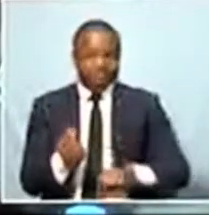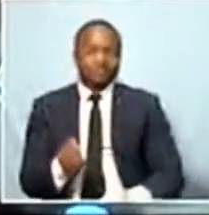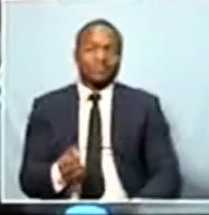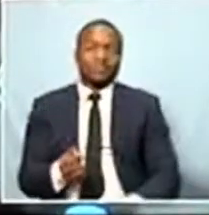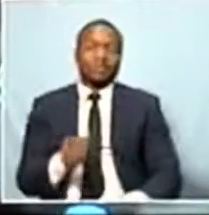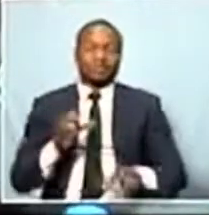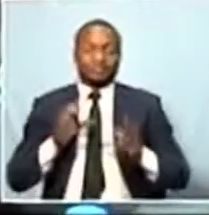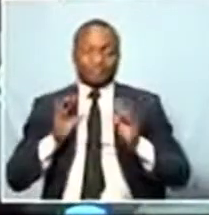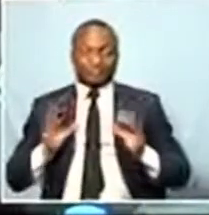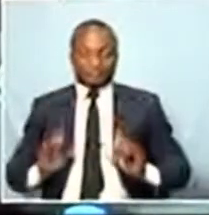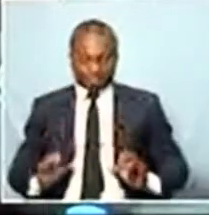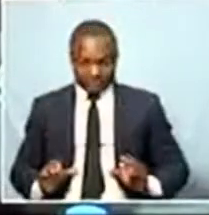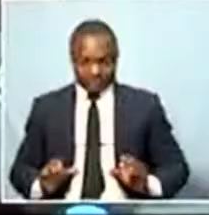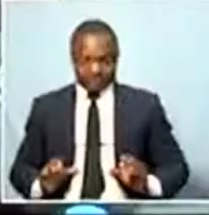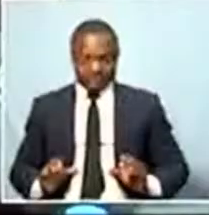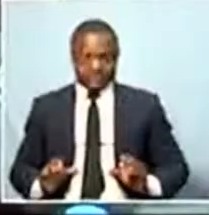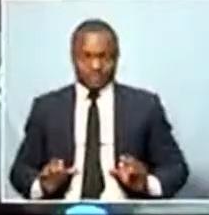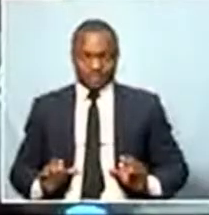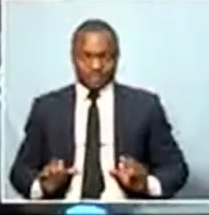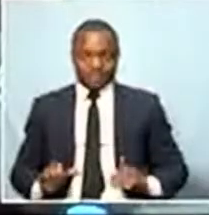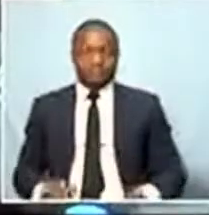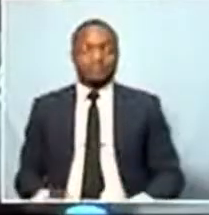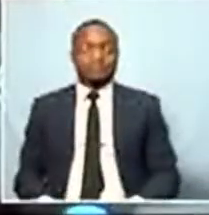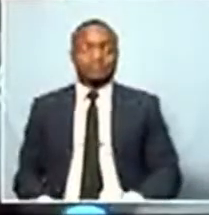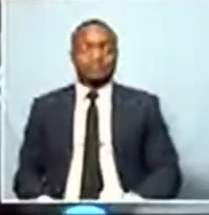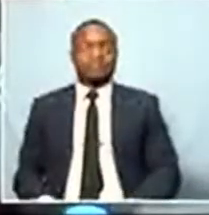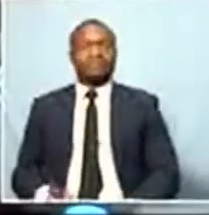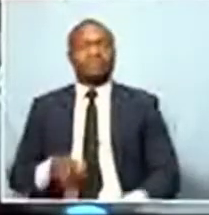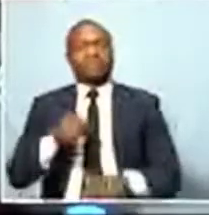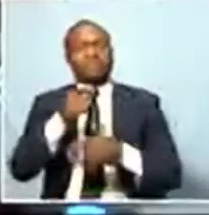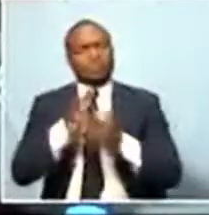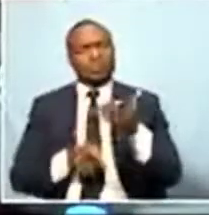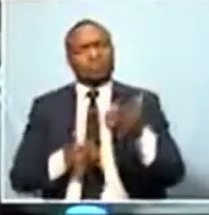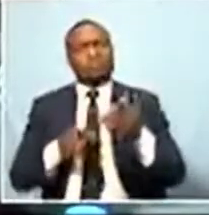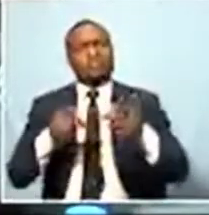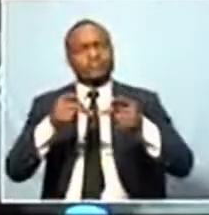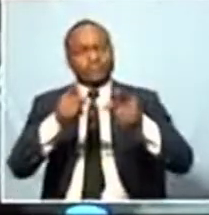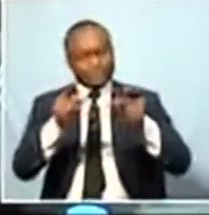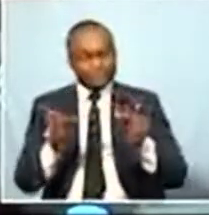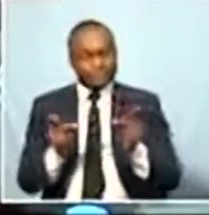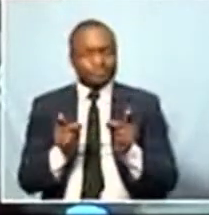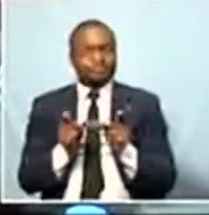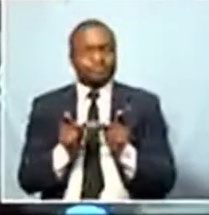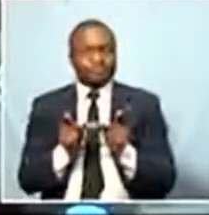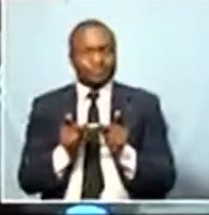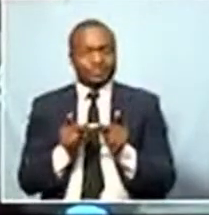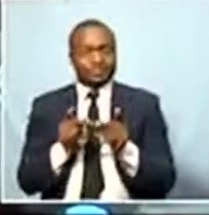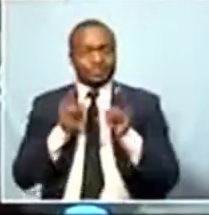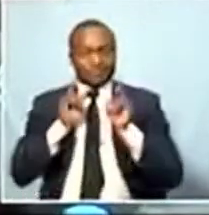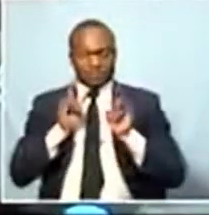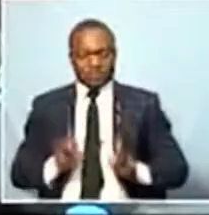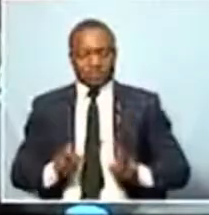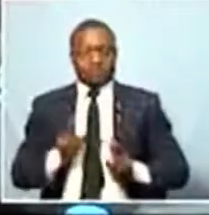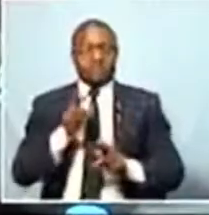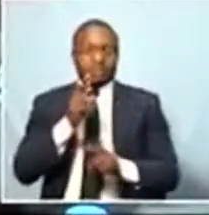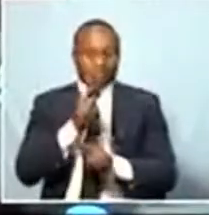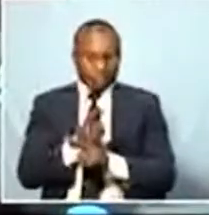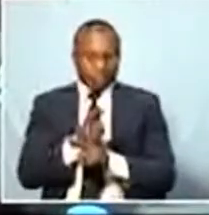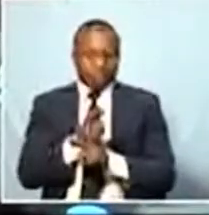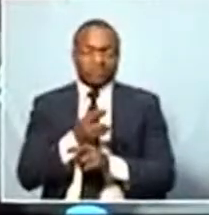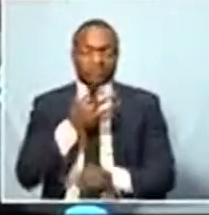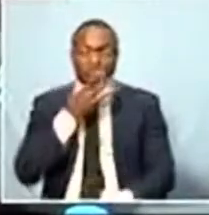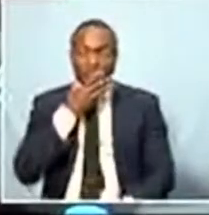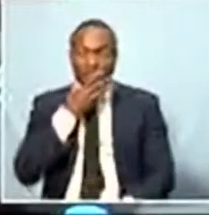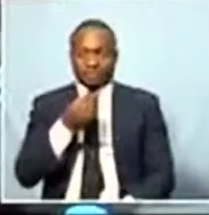the citizenry, the general citizenry. What's the position of the Human Rights